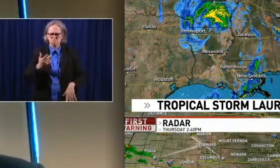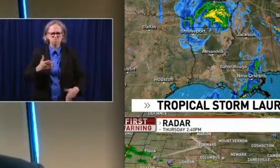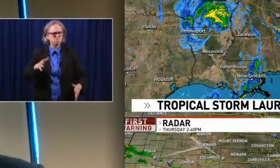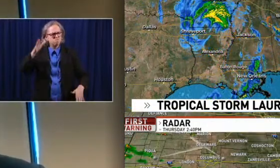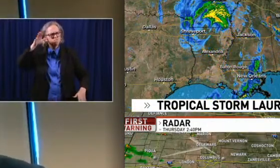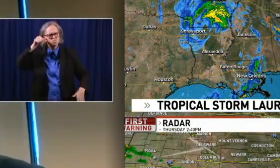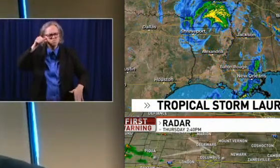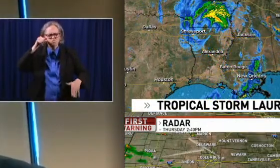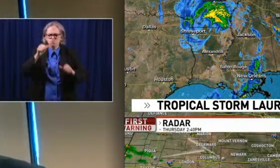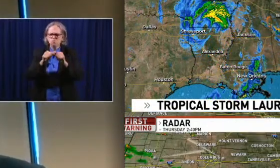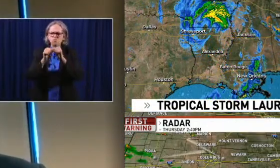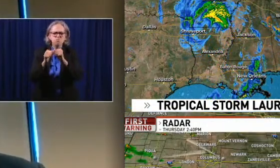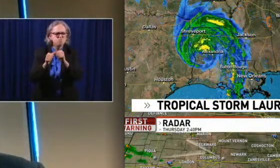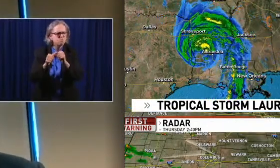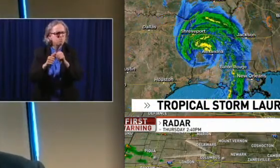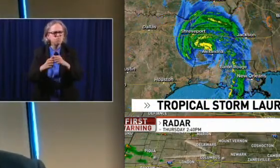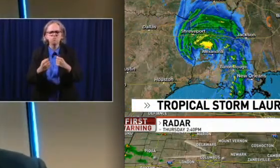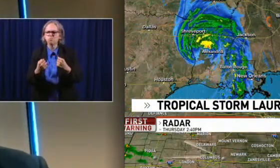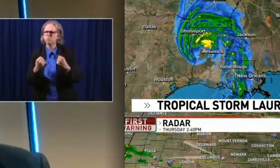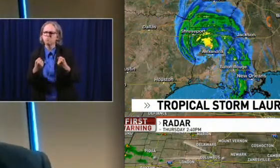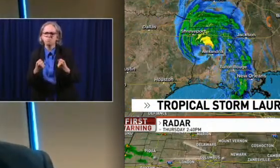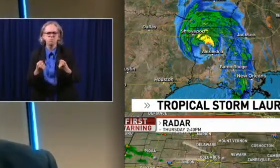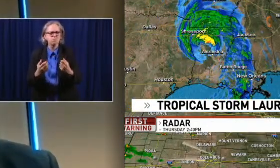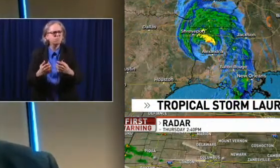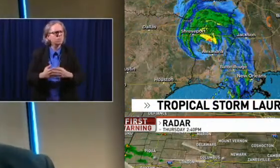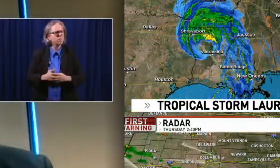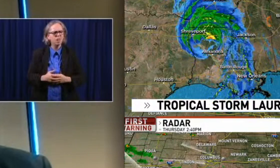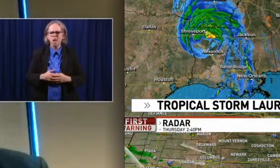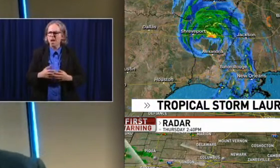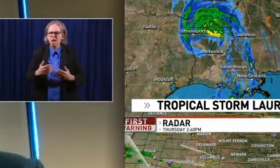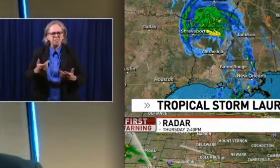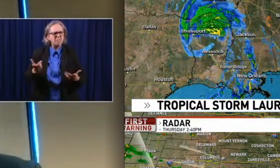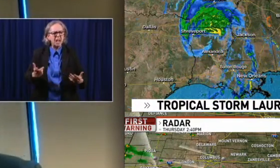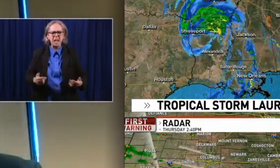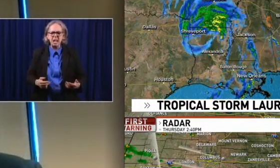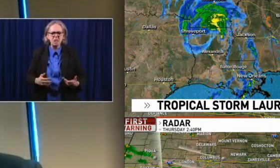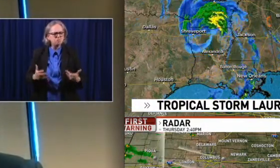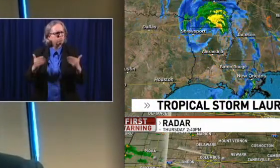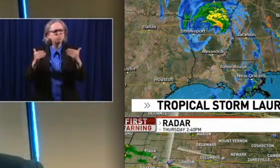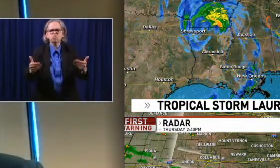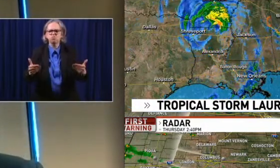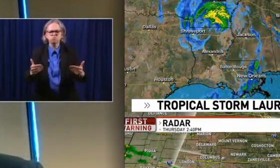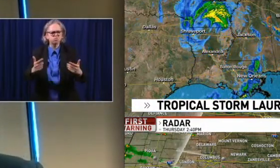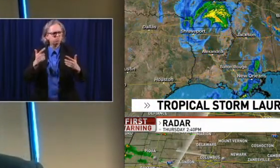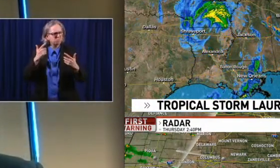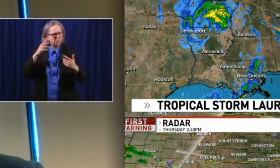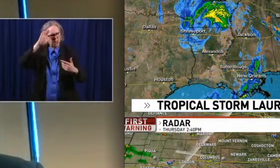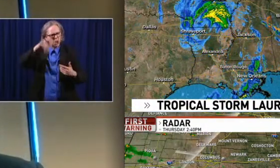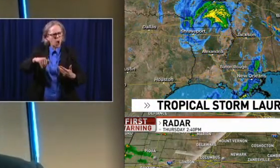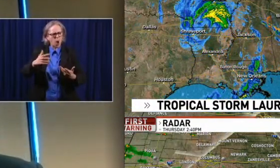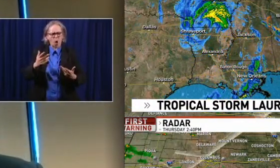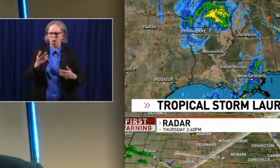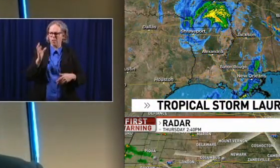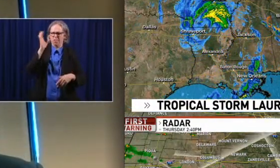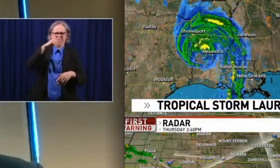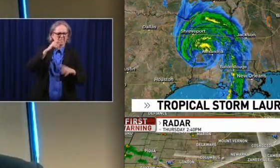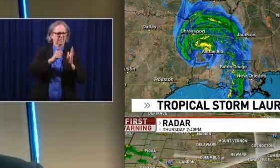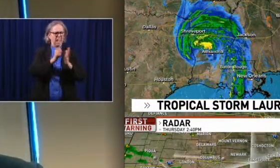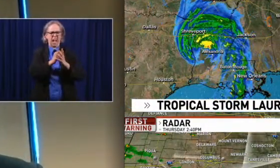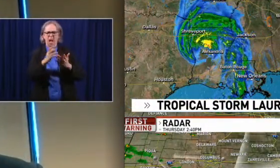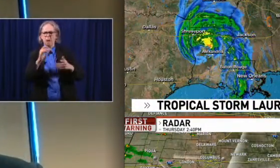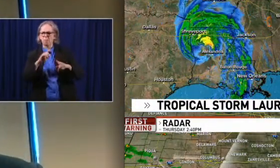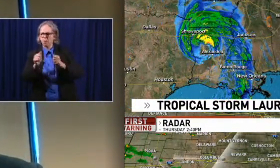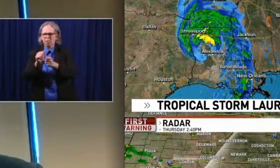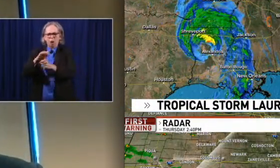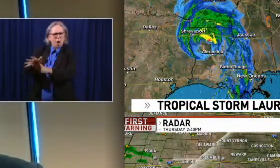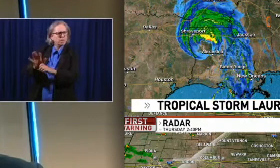particular motto or term alluding to the crisis that we find ourselves in, we still are relying on our